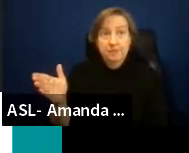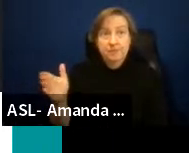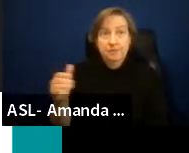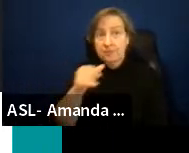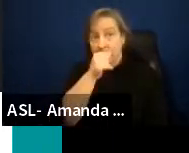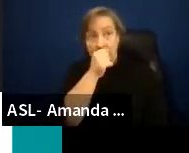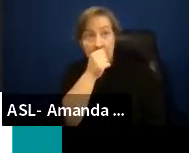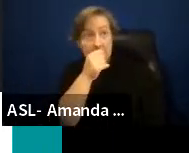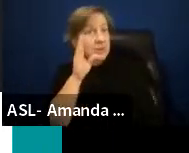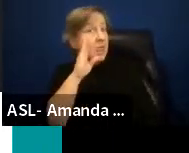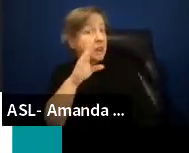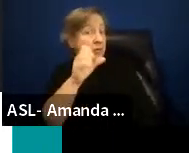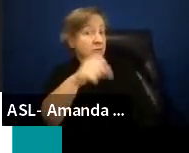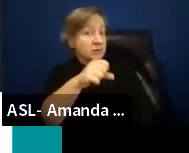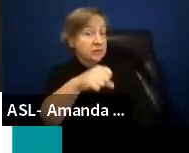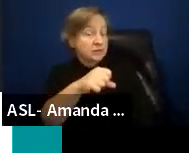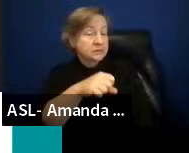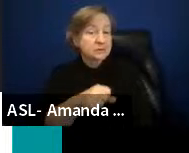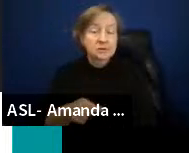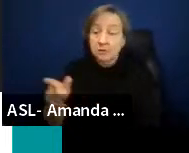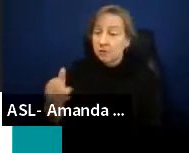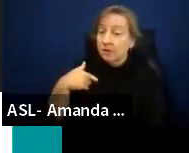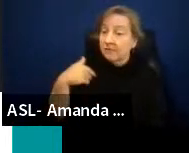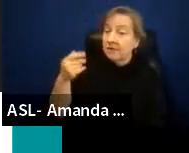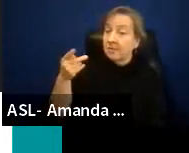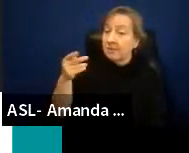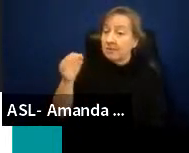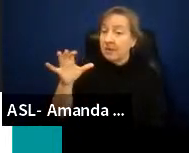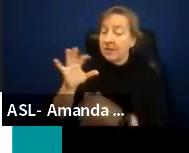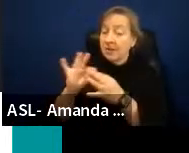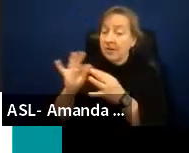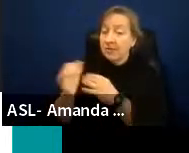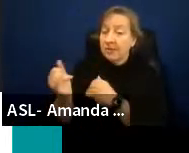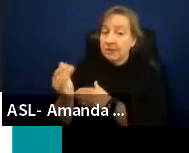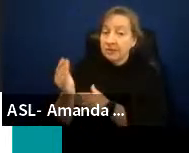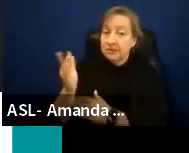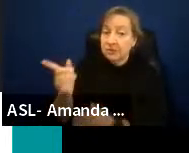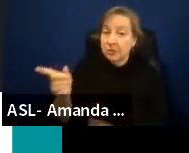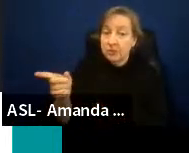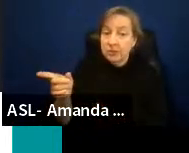Hello, yes. Did you have public comment this morning?